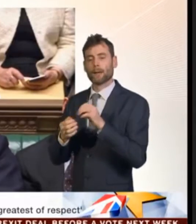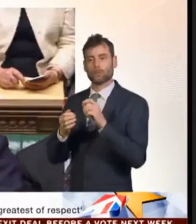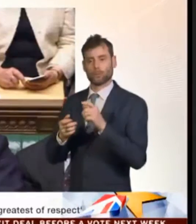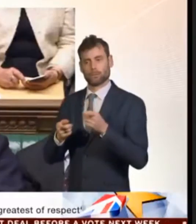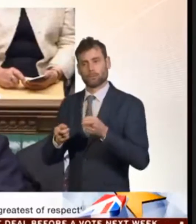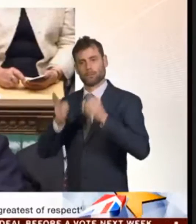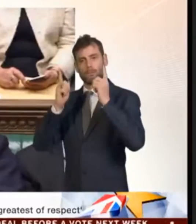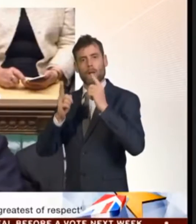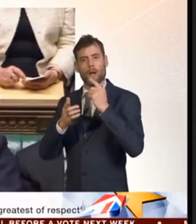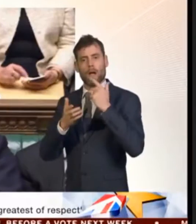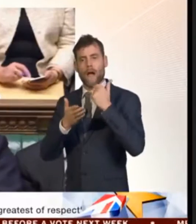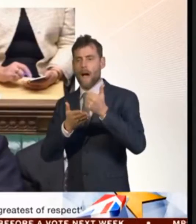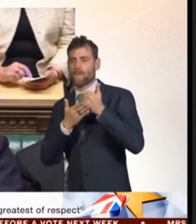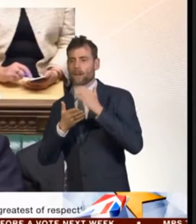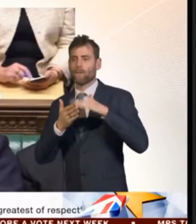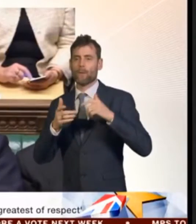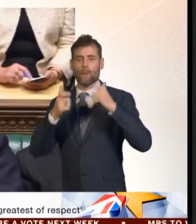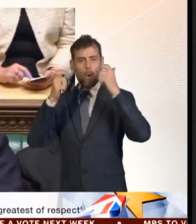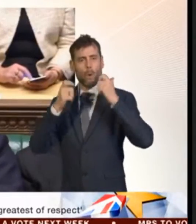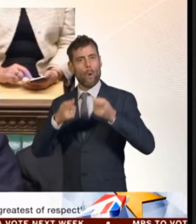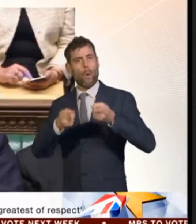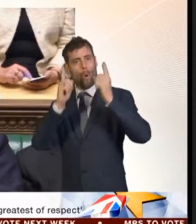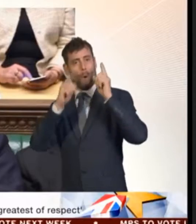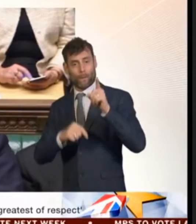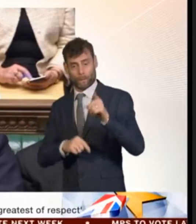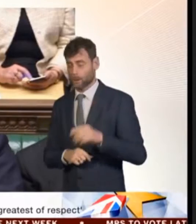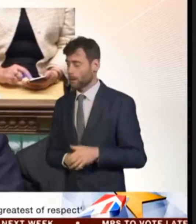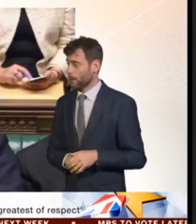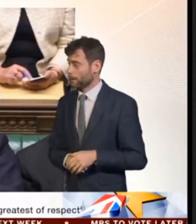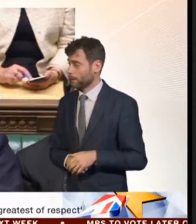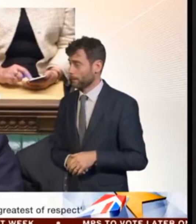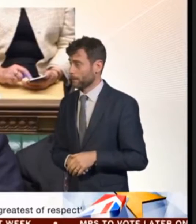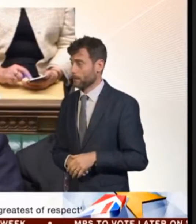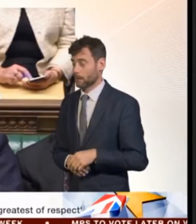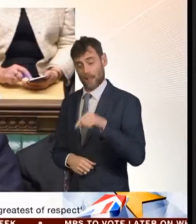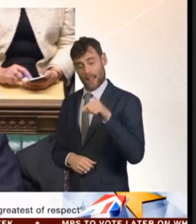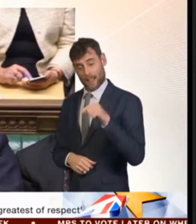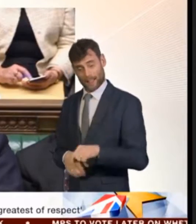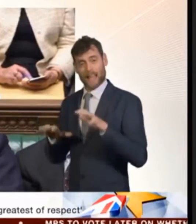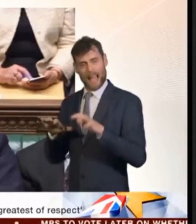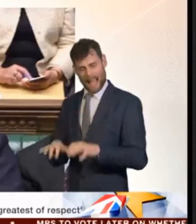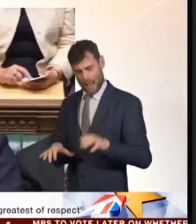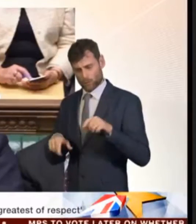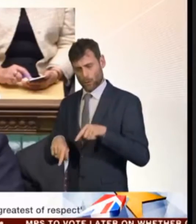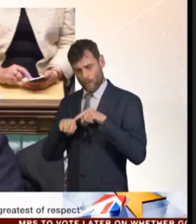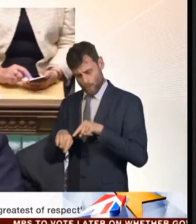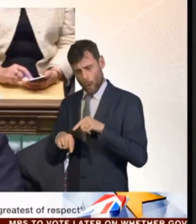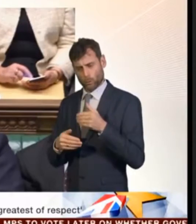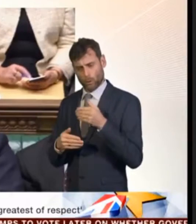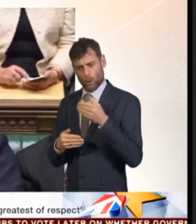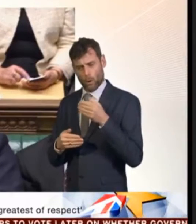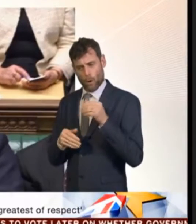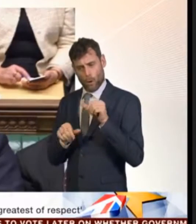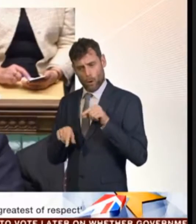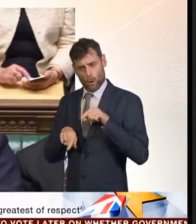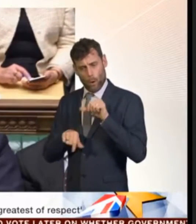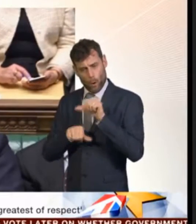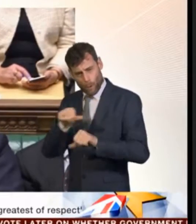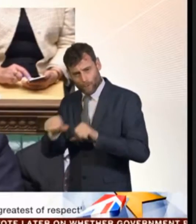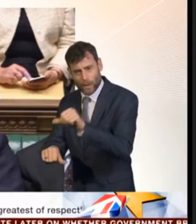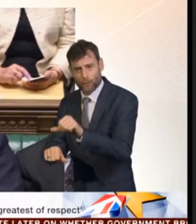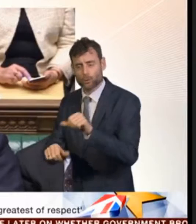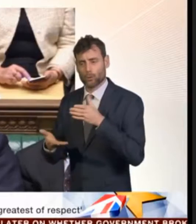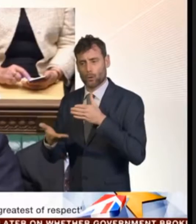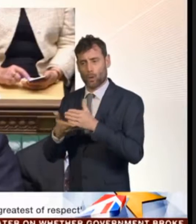As this House is aware, this is the subject of very long-standing conventions which are enshrined in the Ministerial Code and recognised